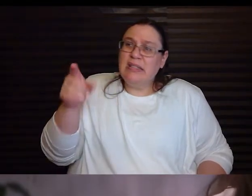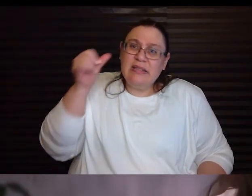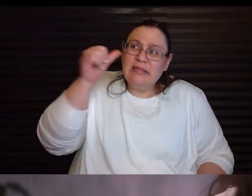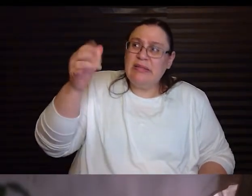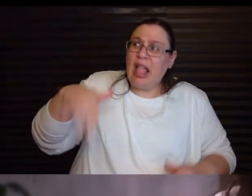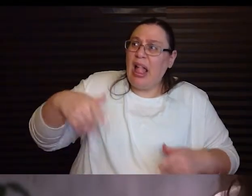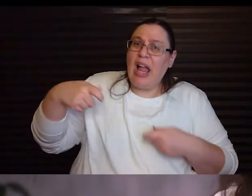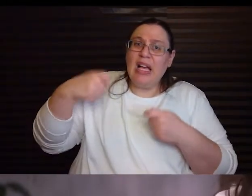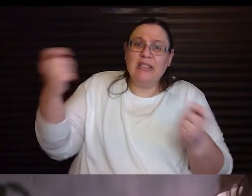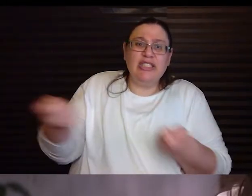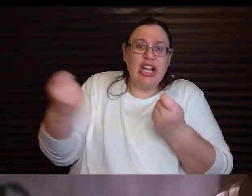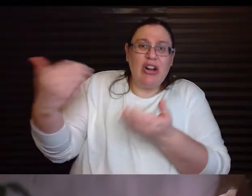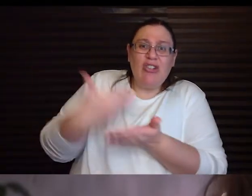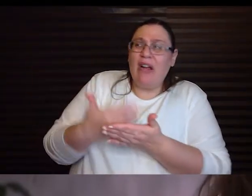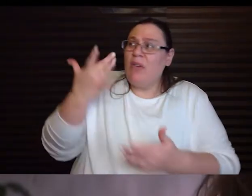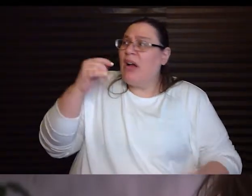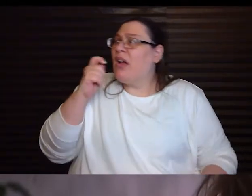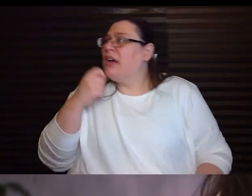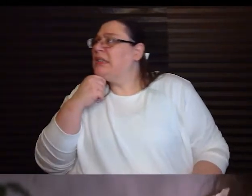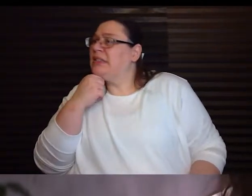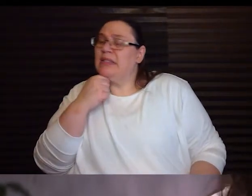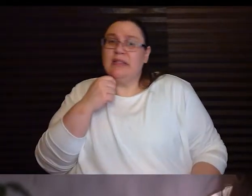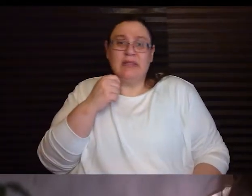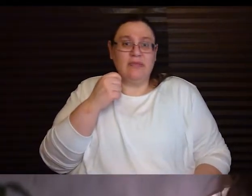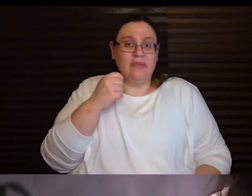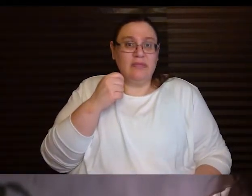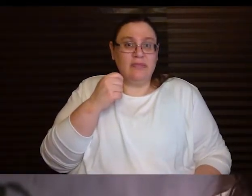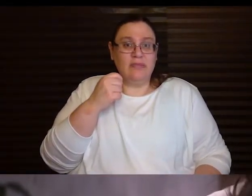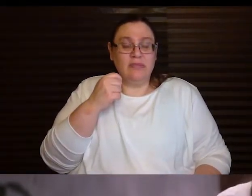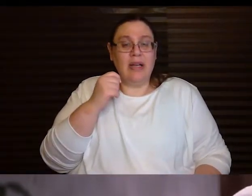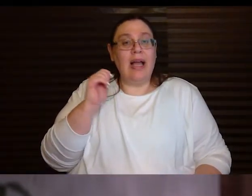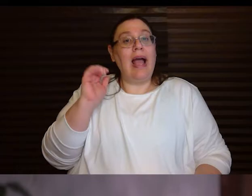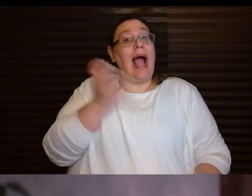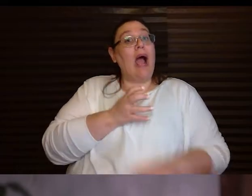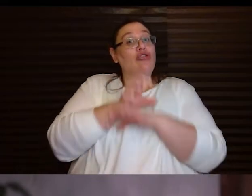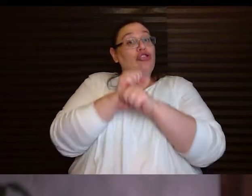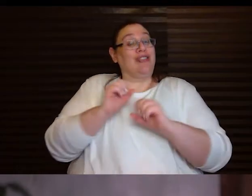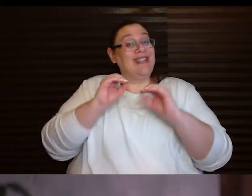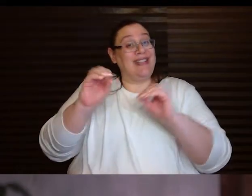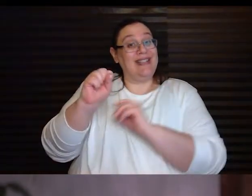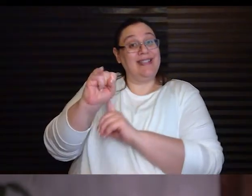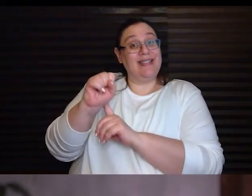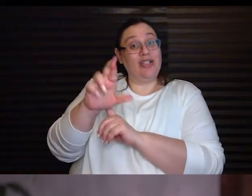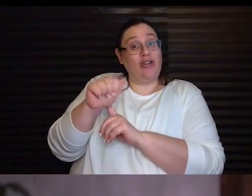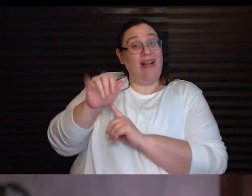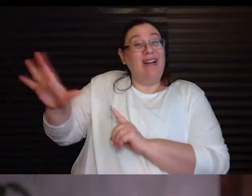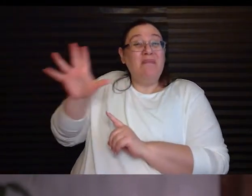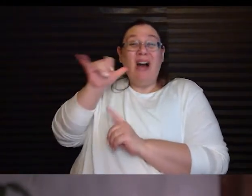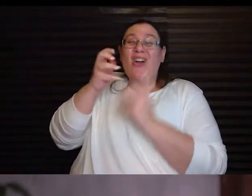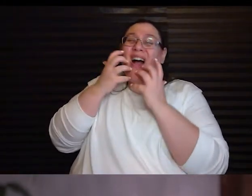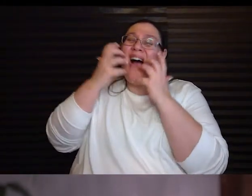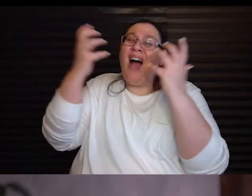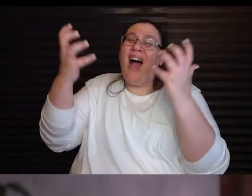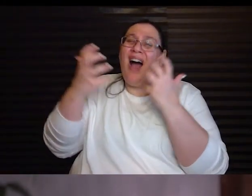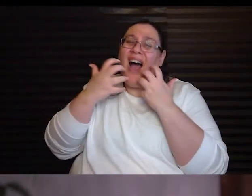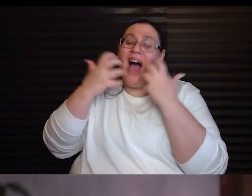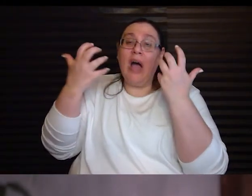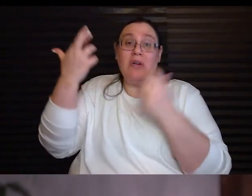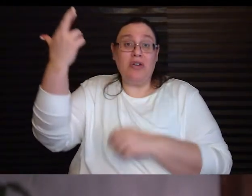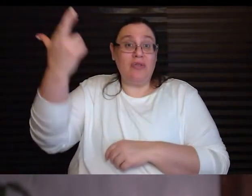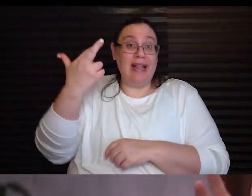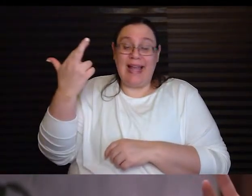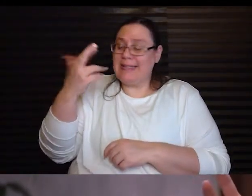so long in coming, she asks in desperation. Our tradition teaches that Sisera's mother's cries, when